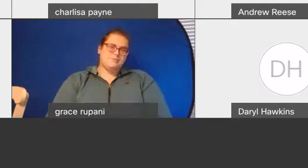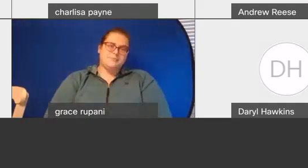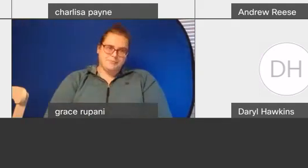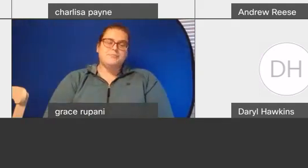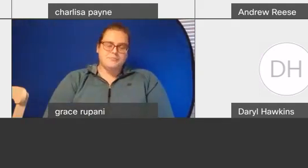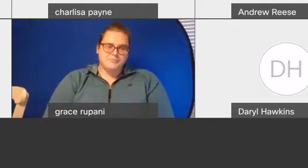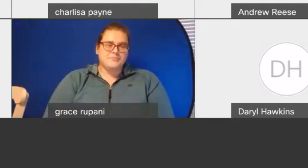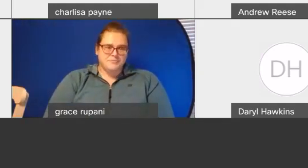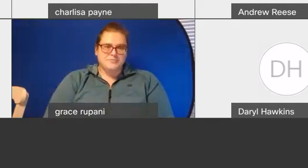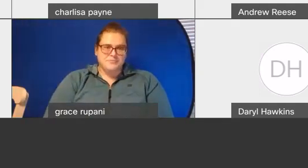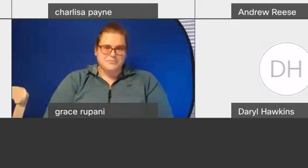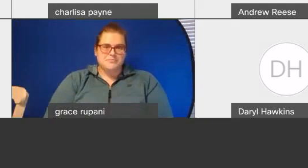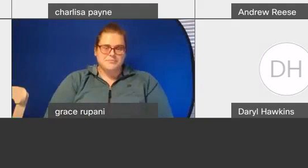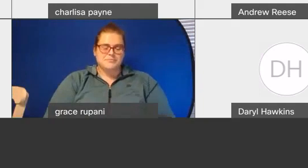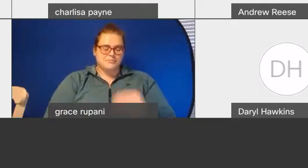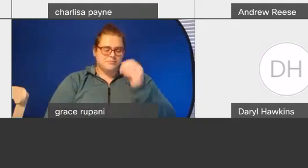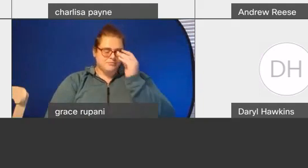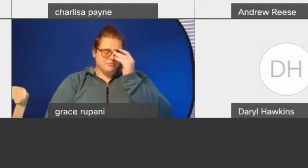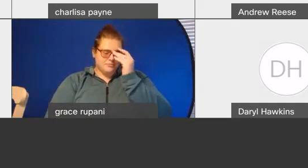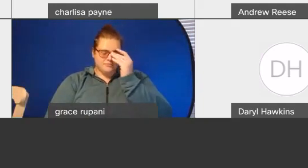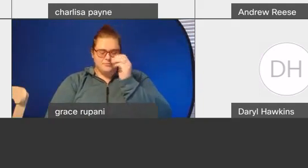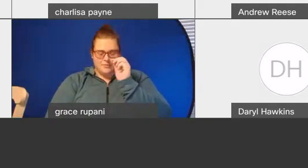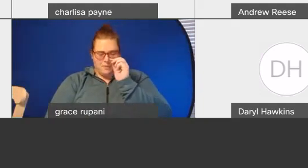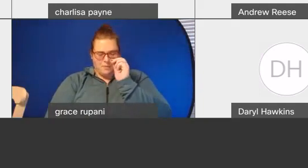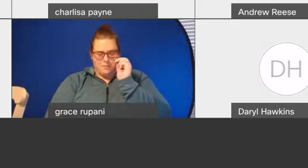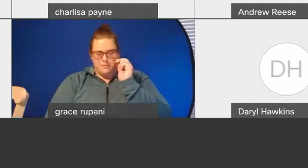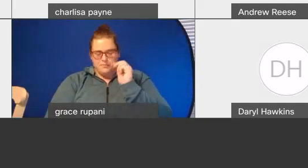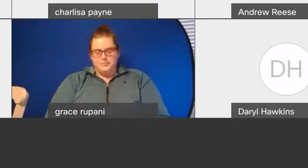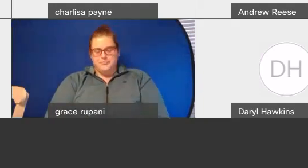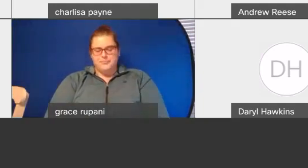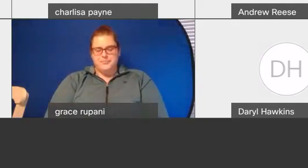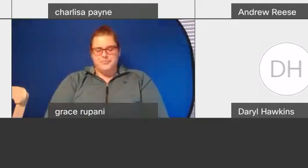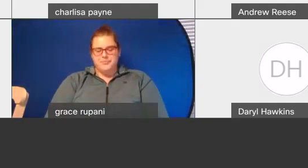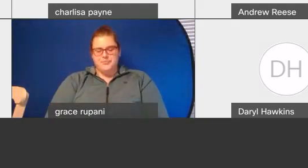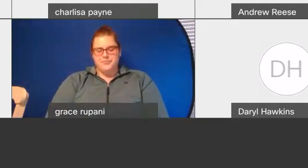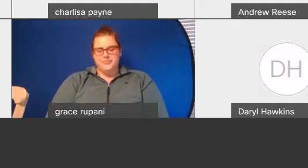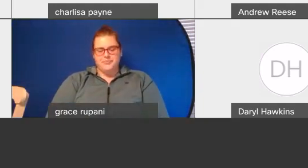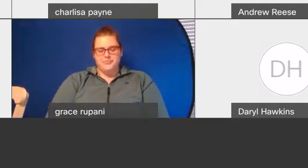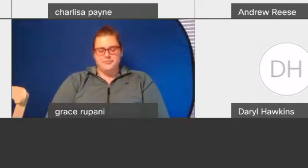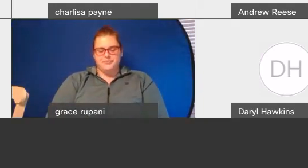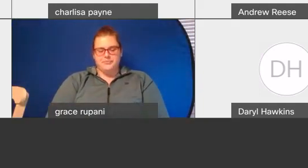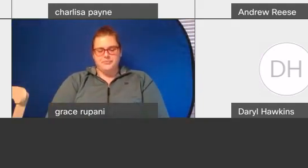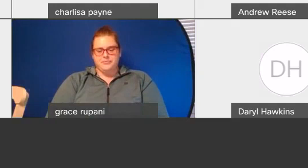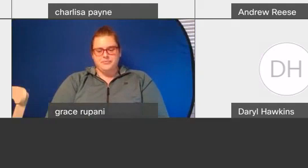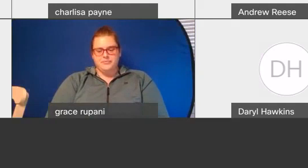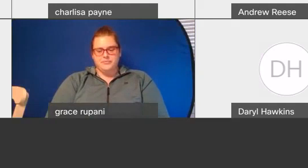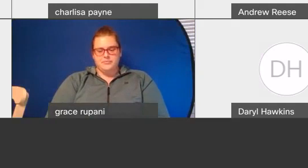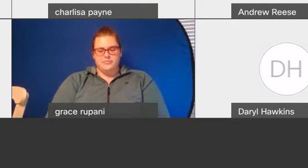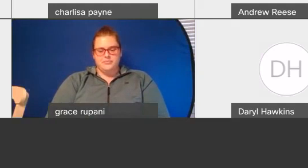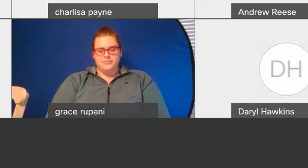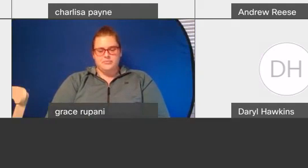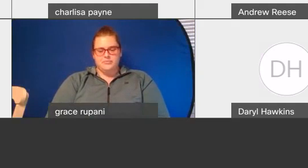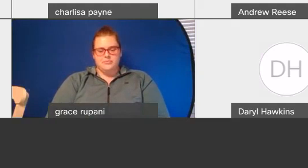And I expect that to the extent a service coordinator needed support in advocating for the